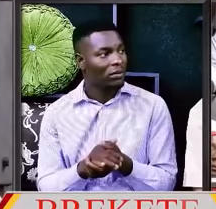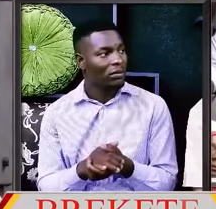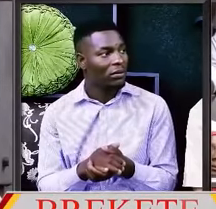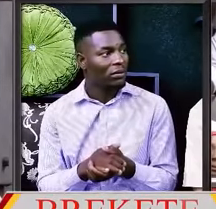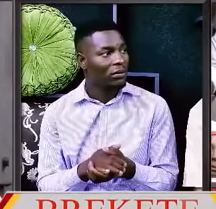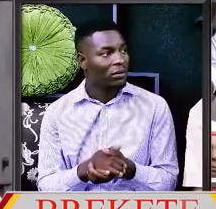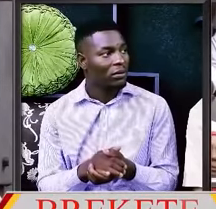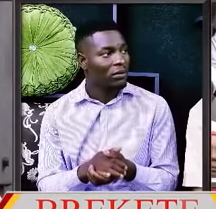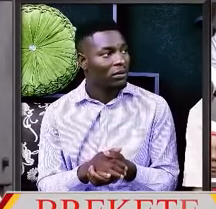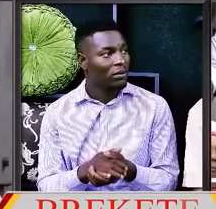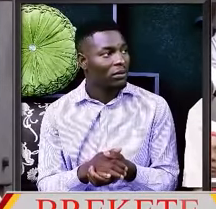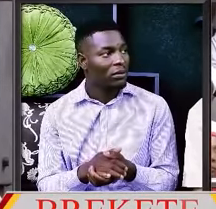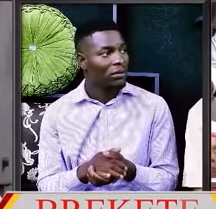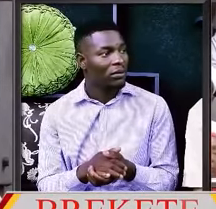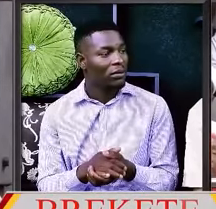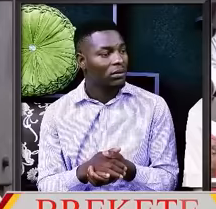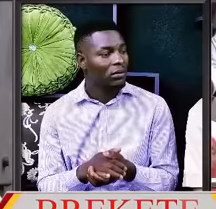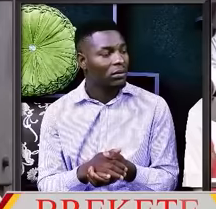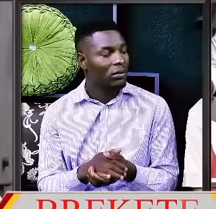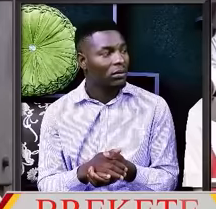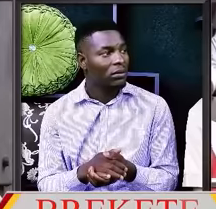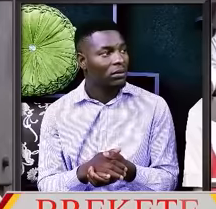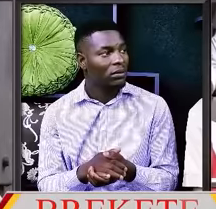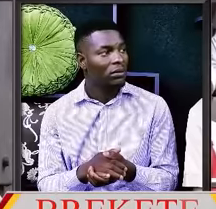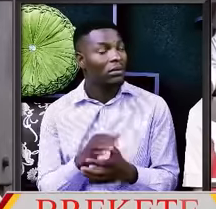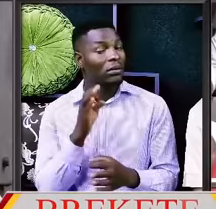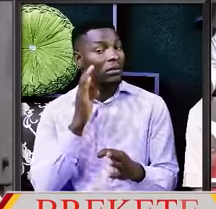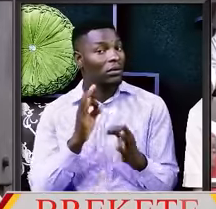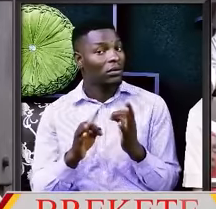Hello, Brekete. I really appreciated what you just told him.